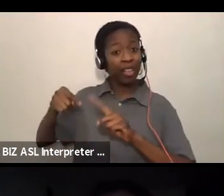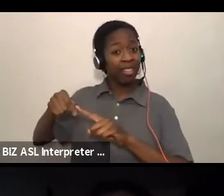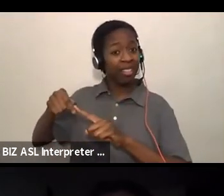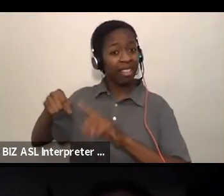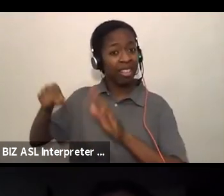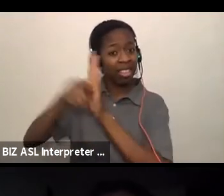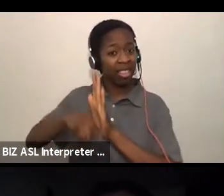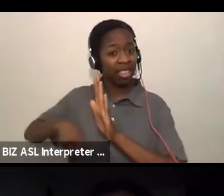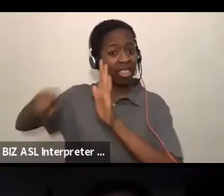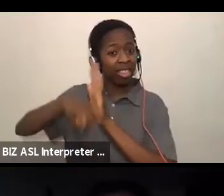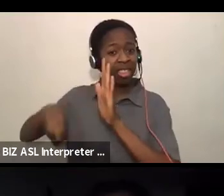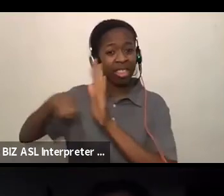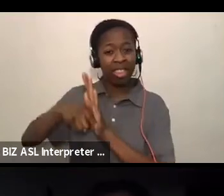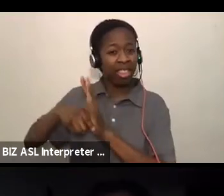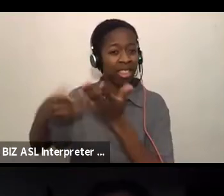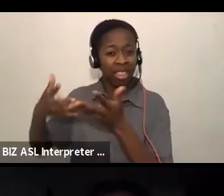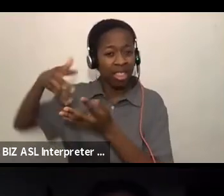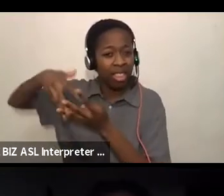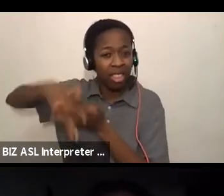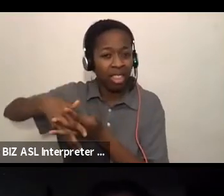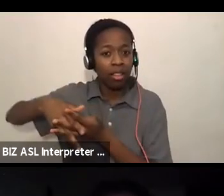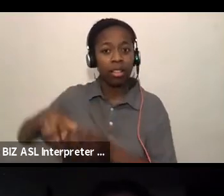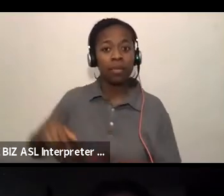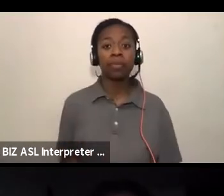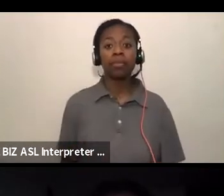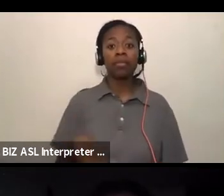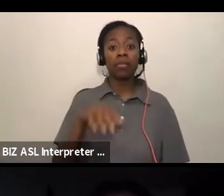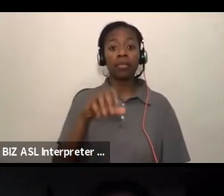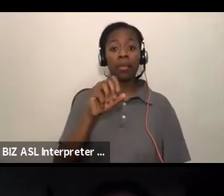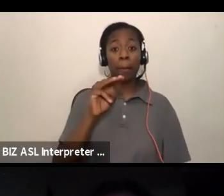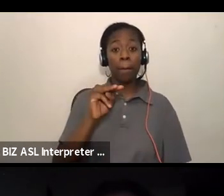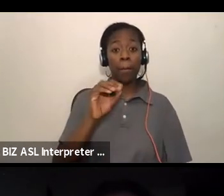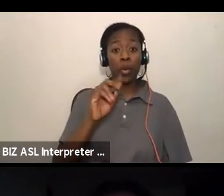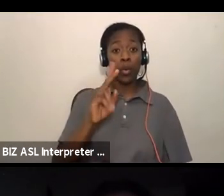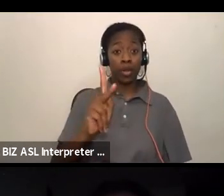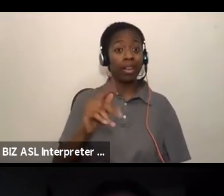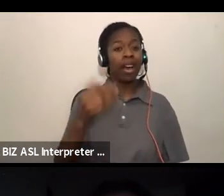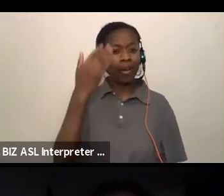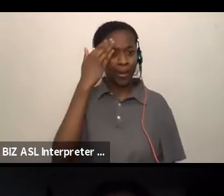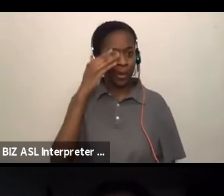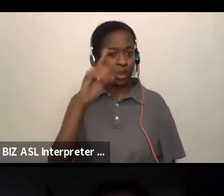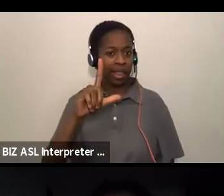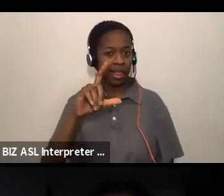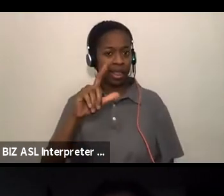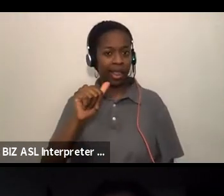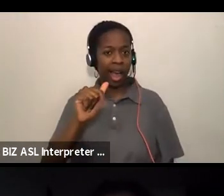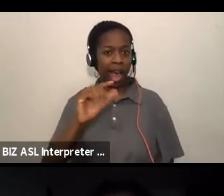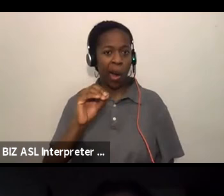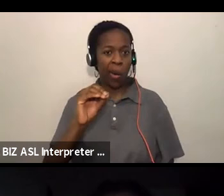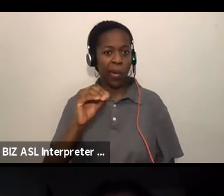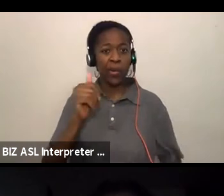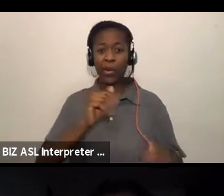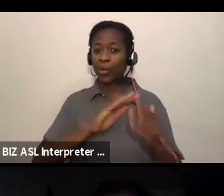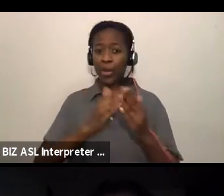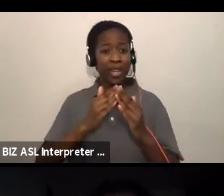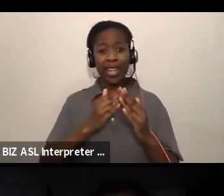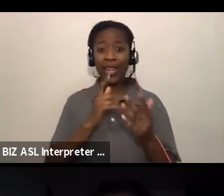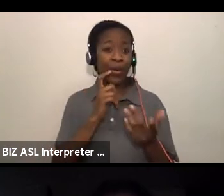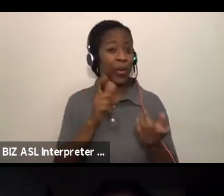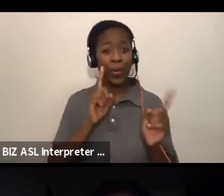Yeah, absolutely. I know for like the Lao community, they don't go to certain theater spaces or theater because they don't recognize that form of